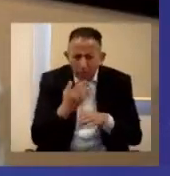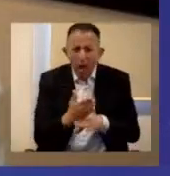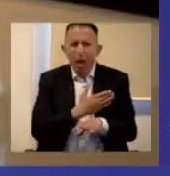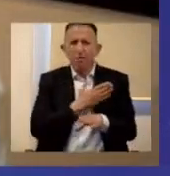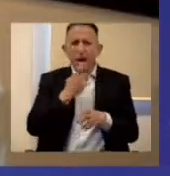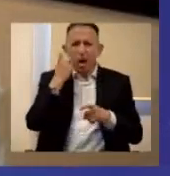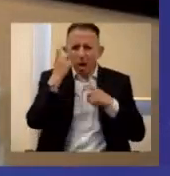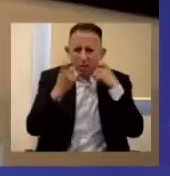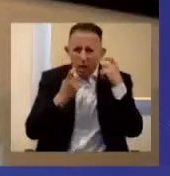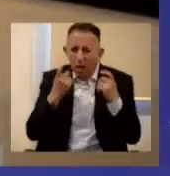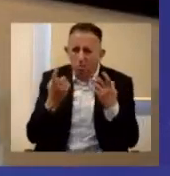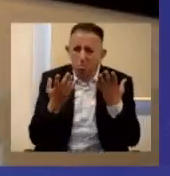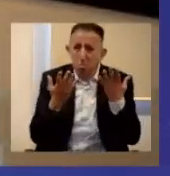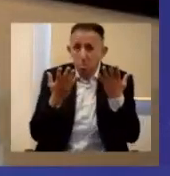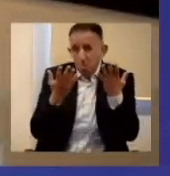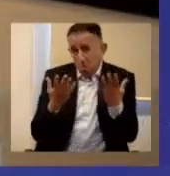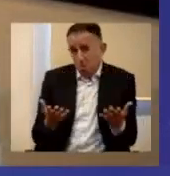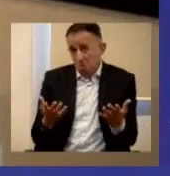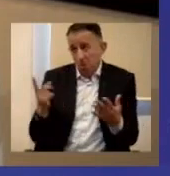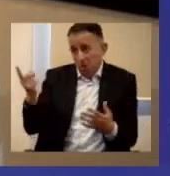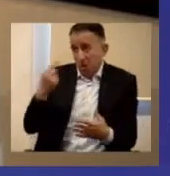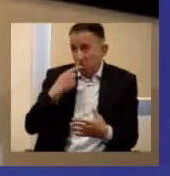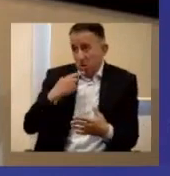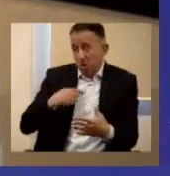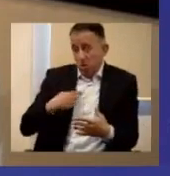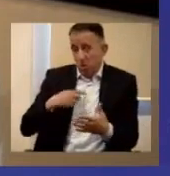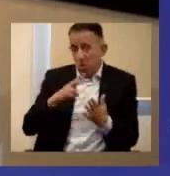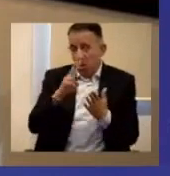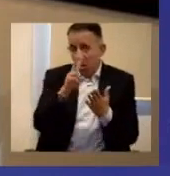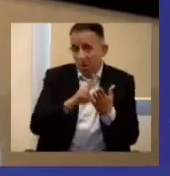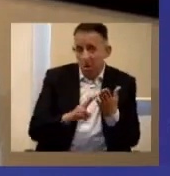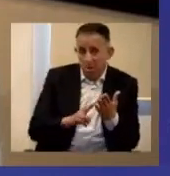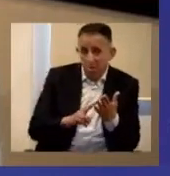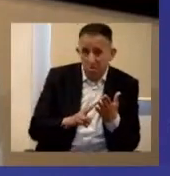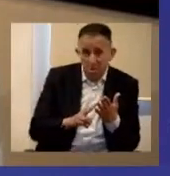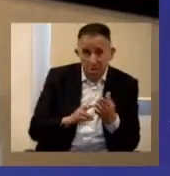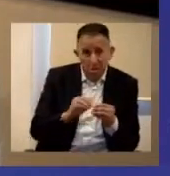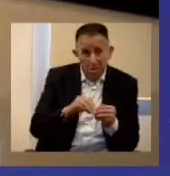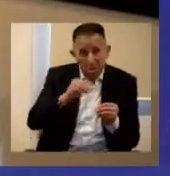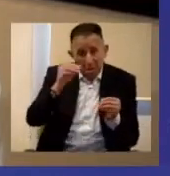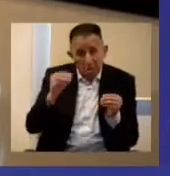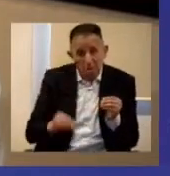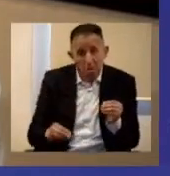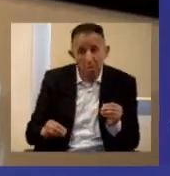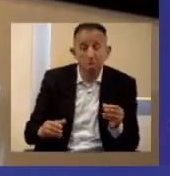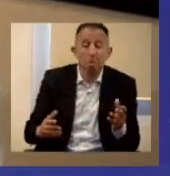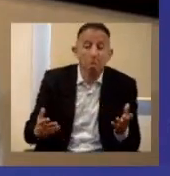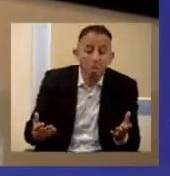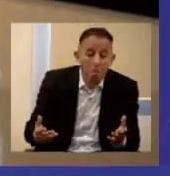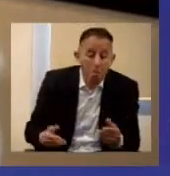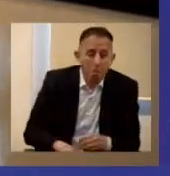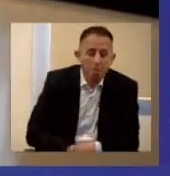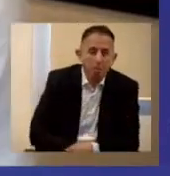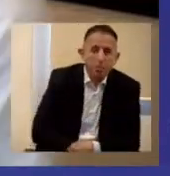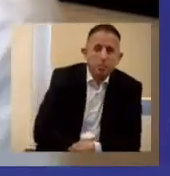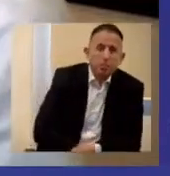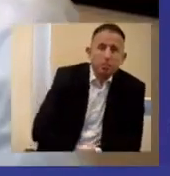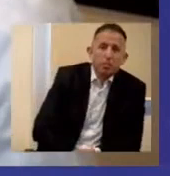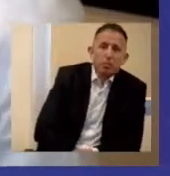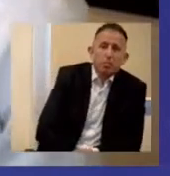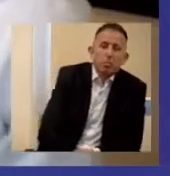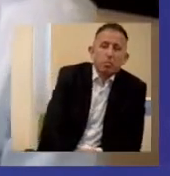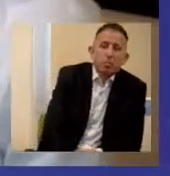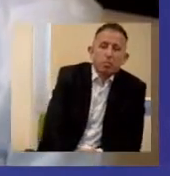that's a very different situation. So I'm interested in your reaction to that.